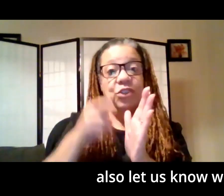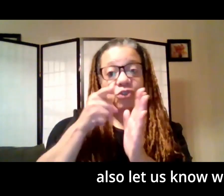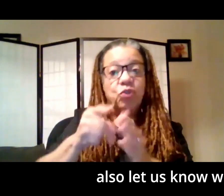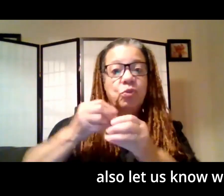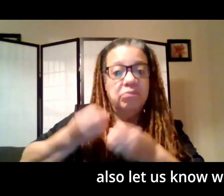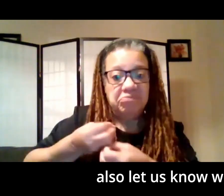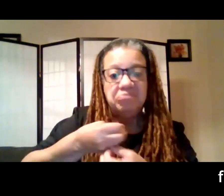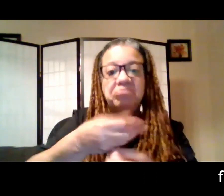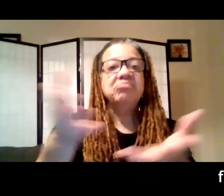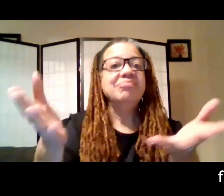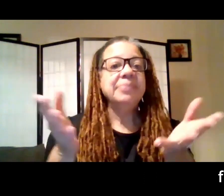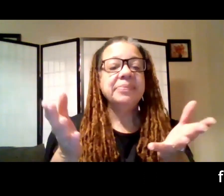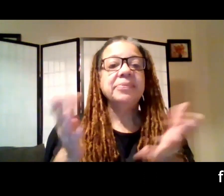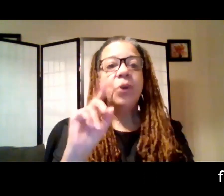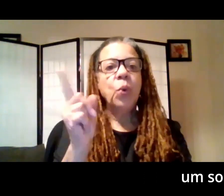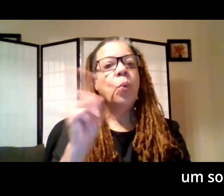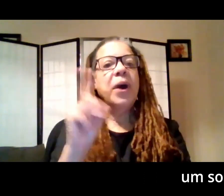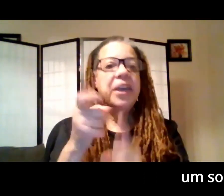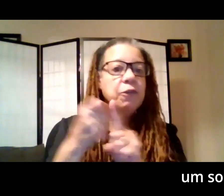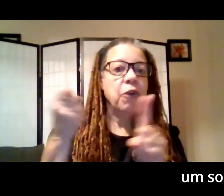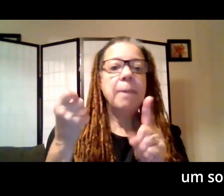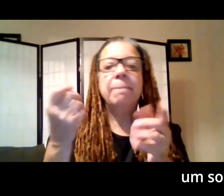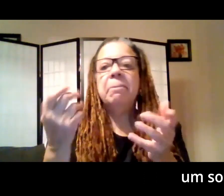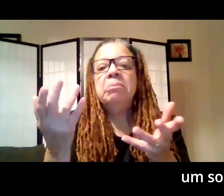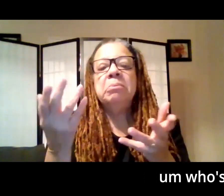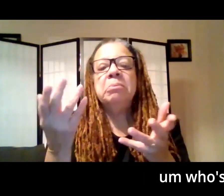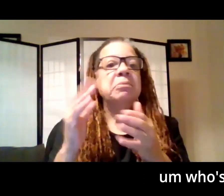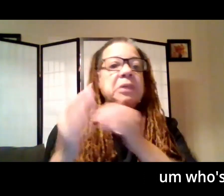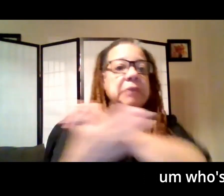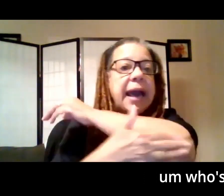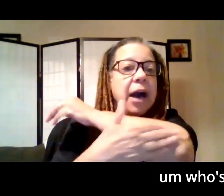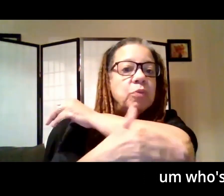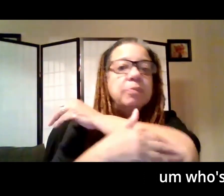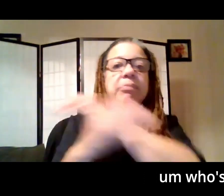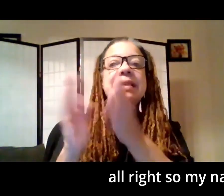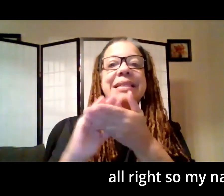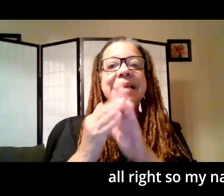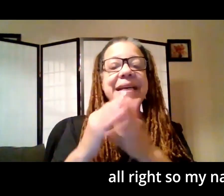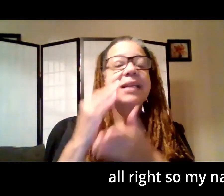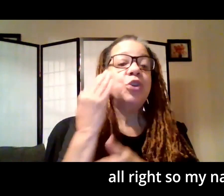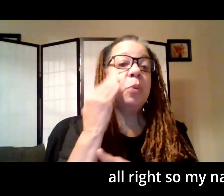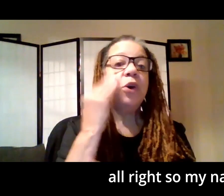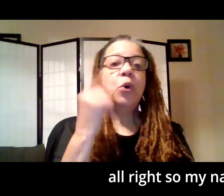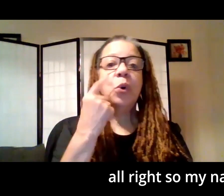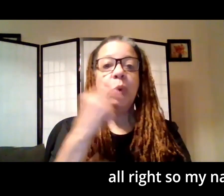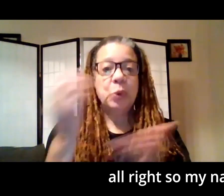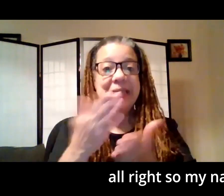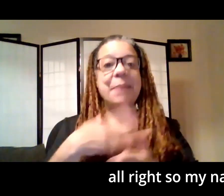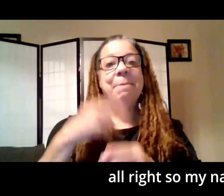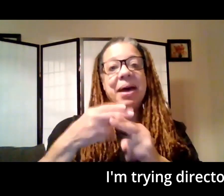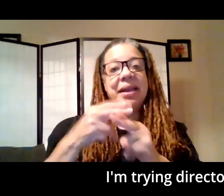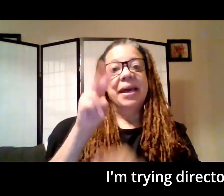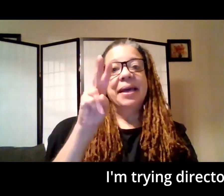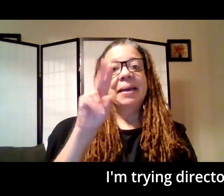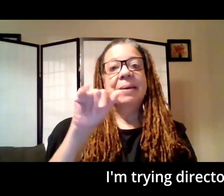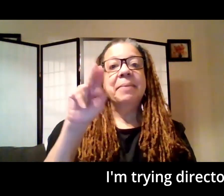Also, let us know where you're joining us from so we know who's in the room. All right, so my name is Vincent Jones.